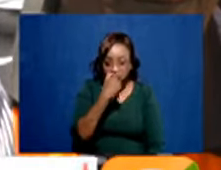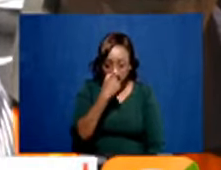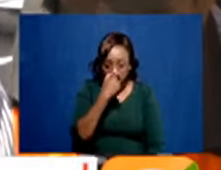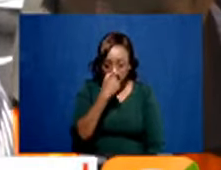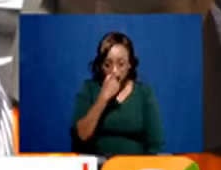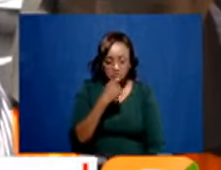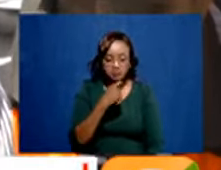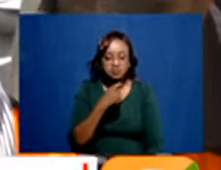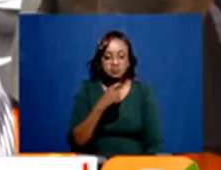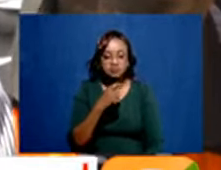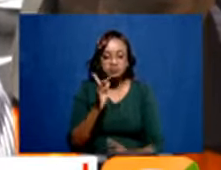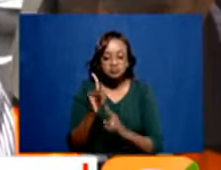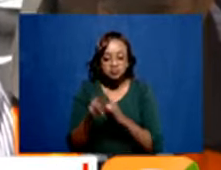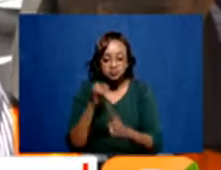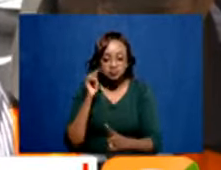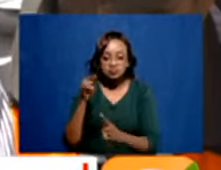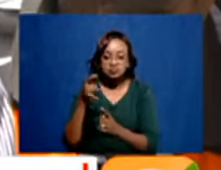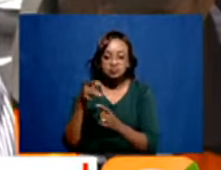ng'ombe ikikauka bin Adam,